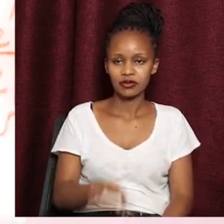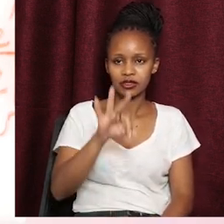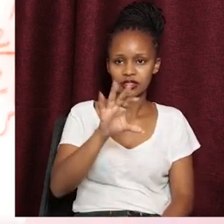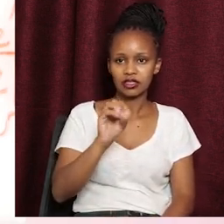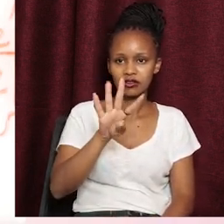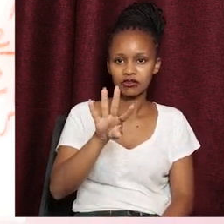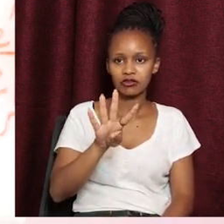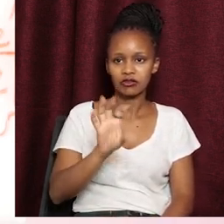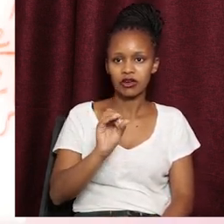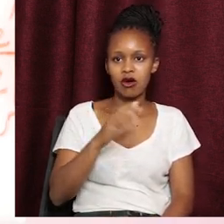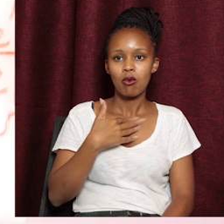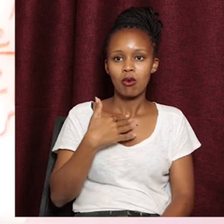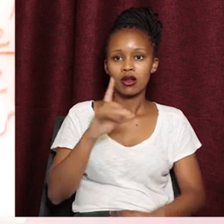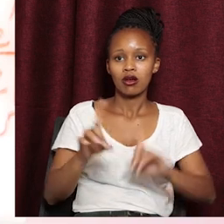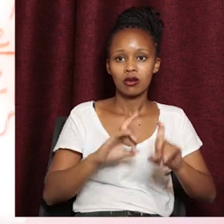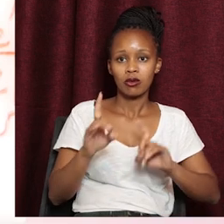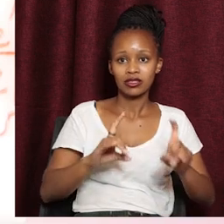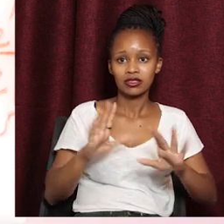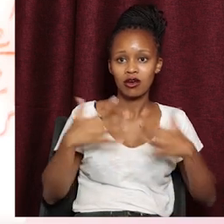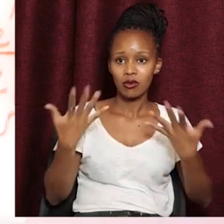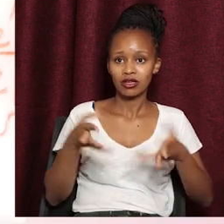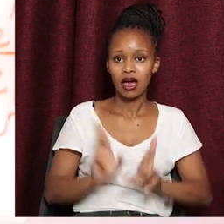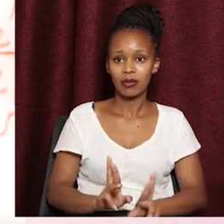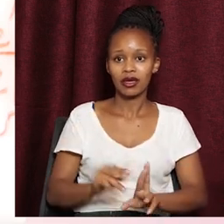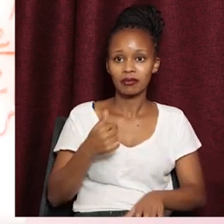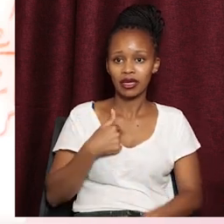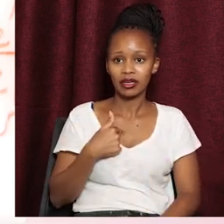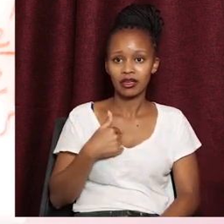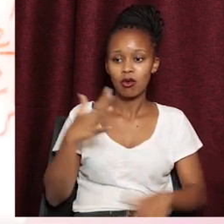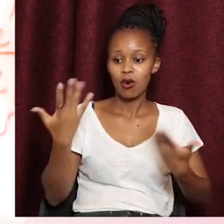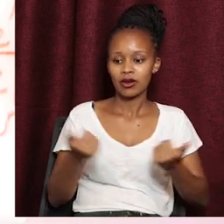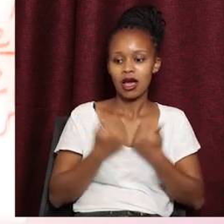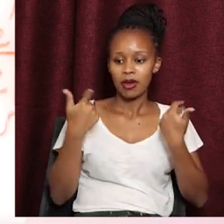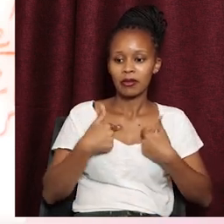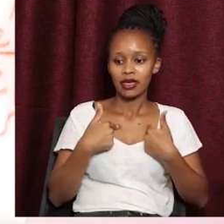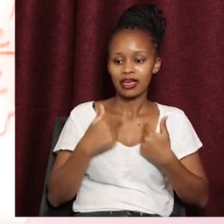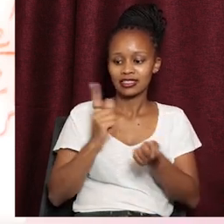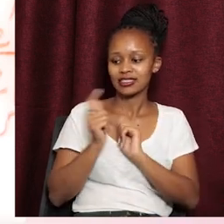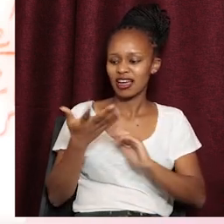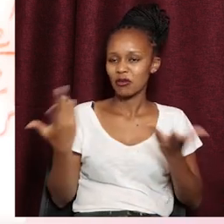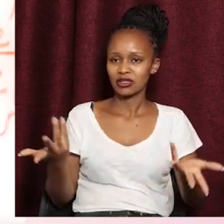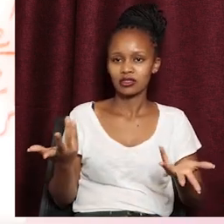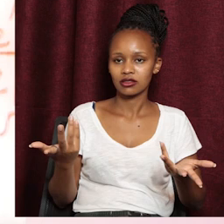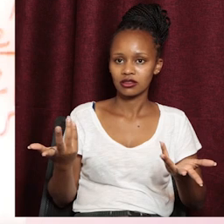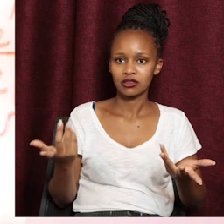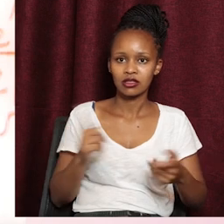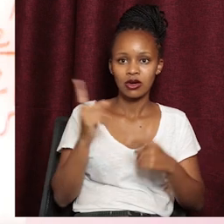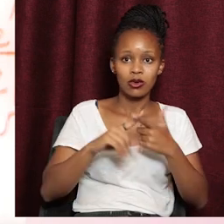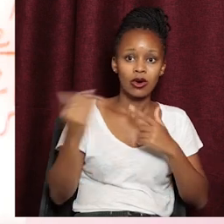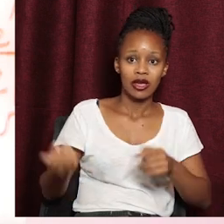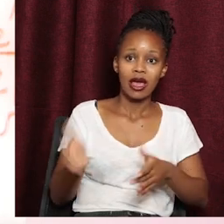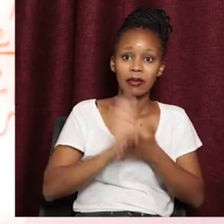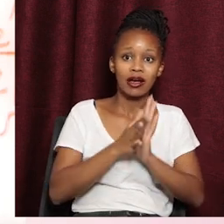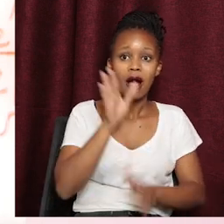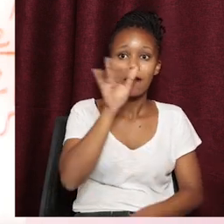ask, what will happen to me? What will turn of me? When I grow old, what will I